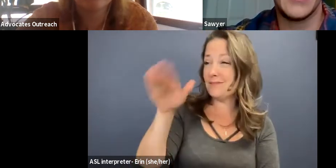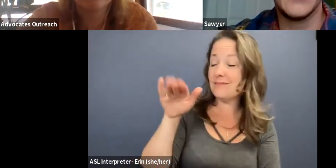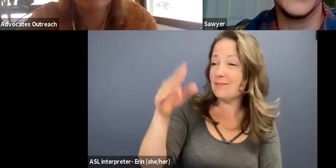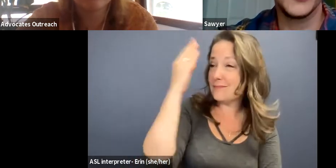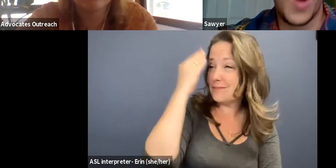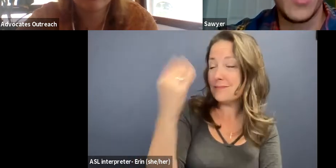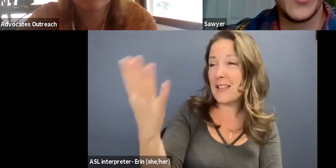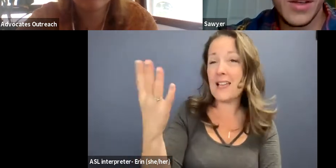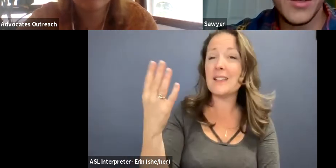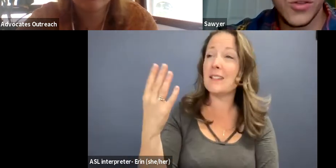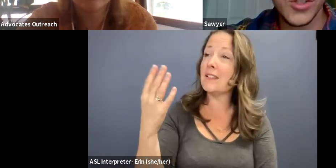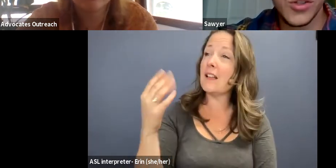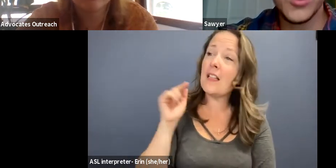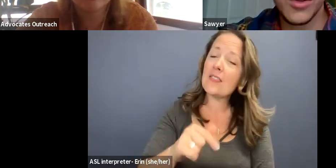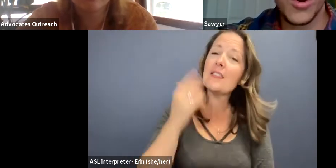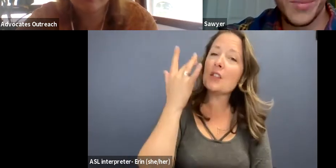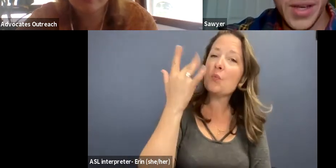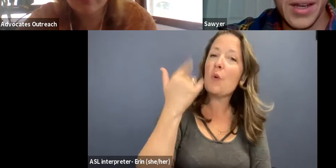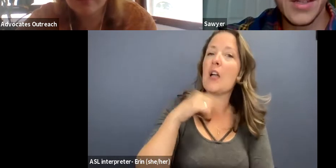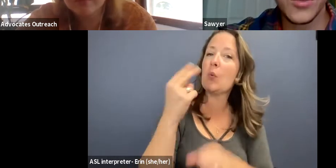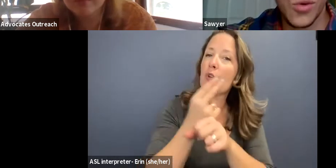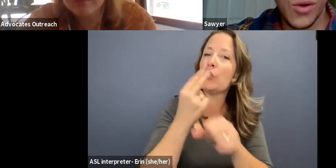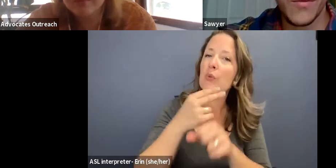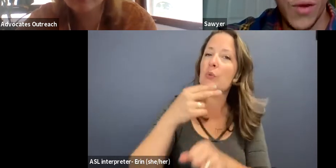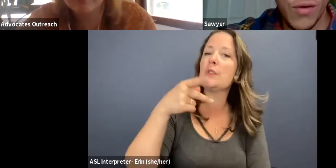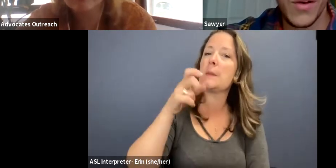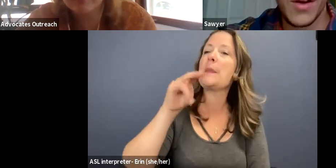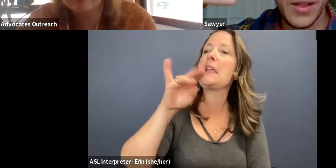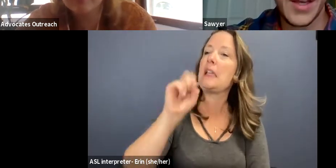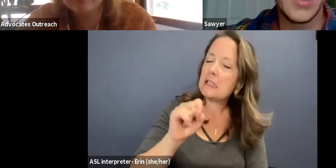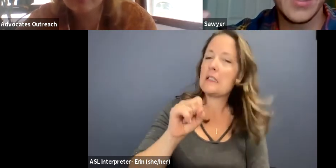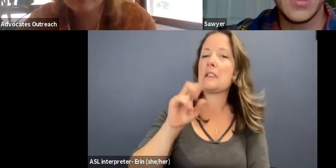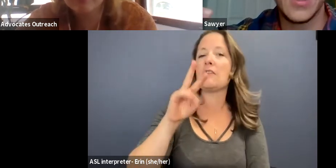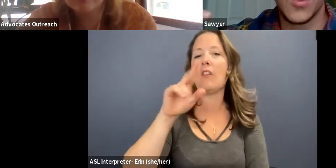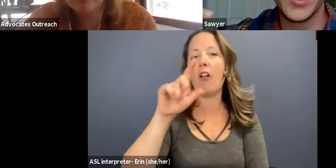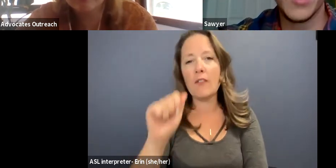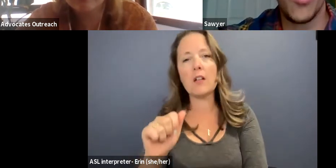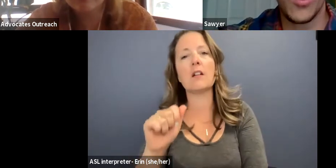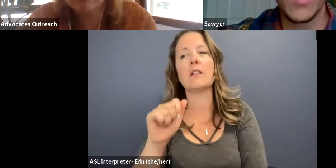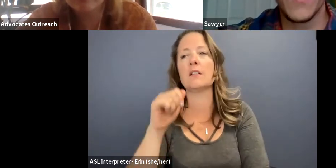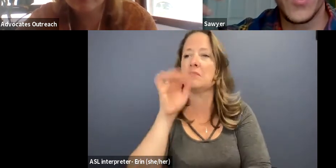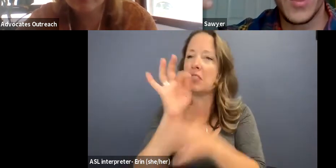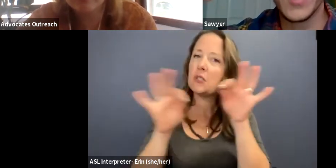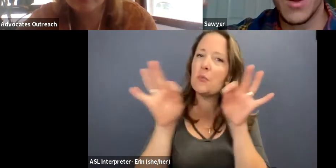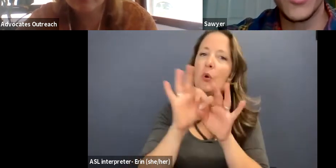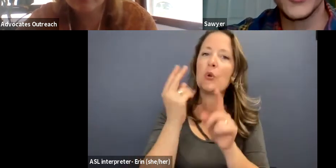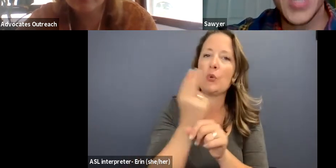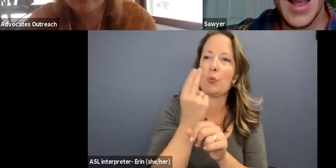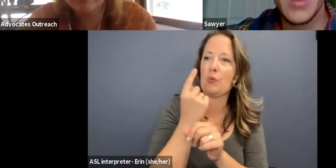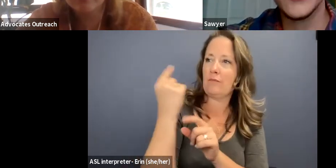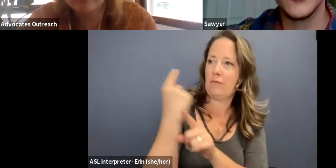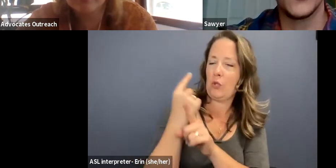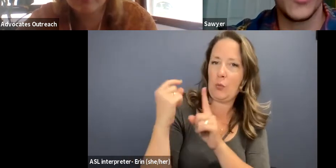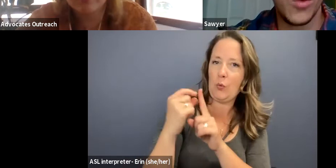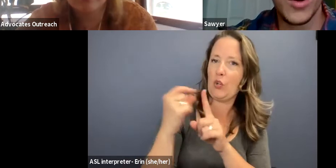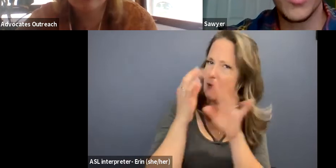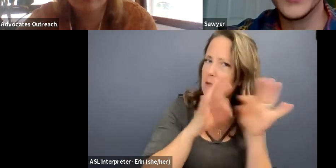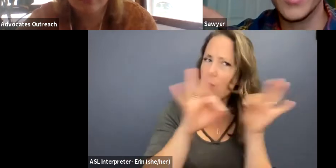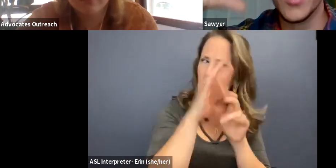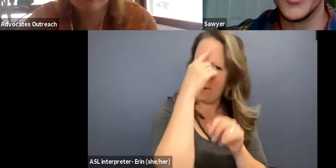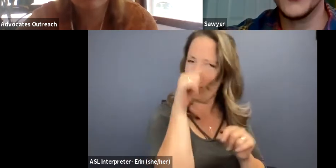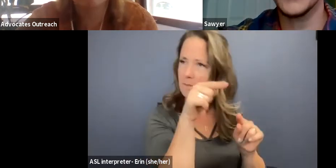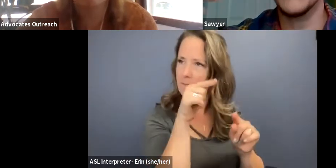We've also got a copy of this, this other one that there's a picture of. This is a newer one that came out too. It's just very straightforward and